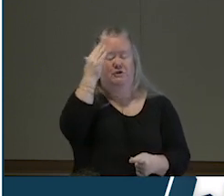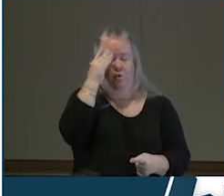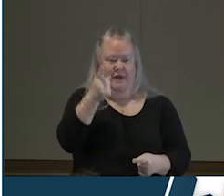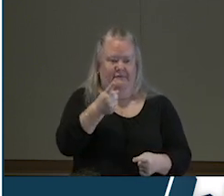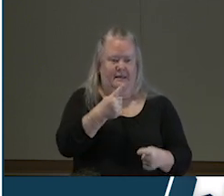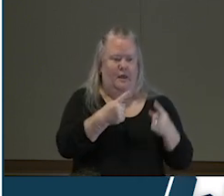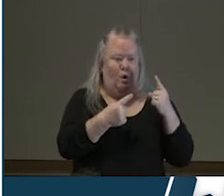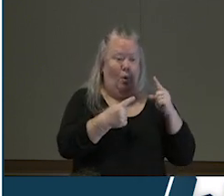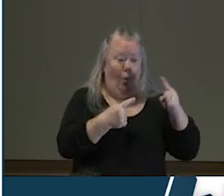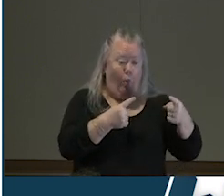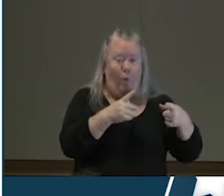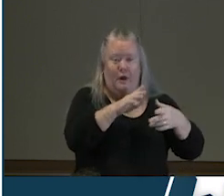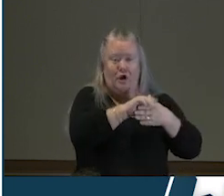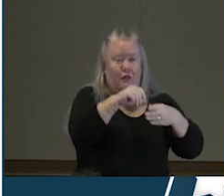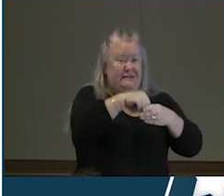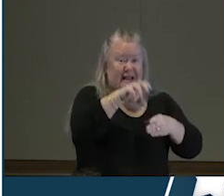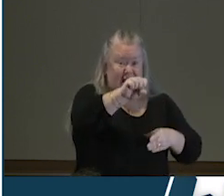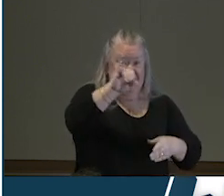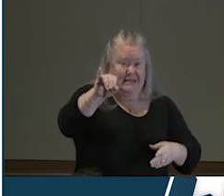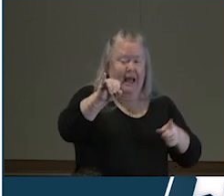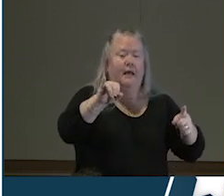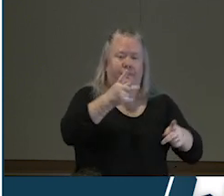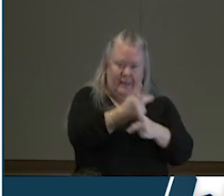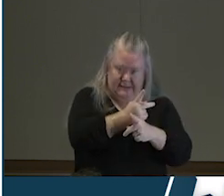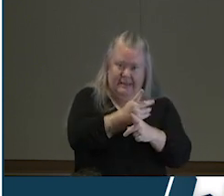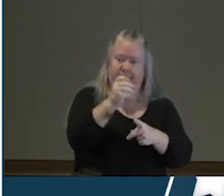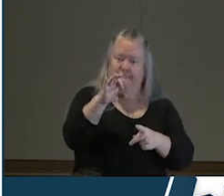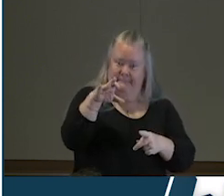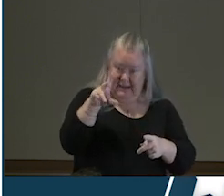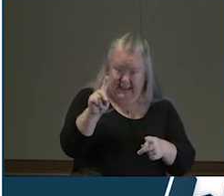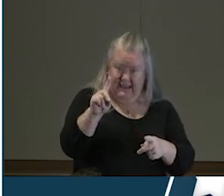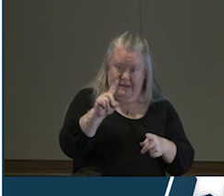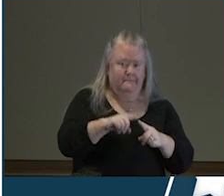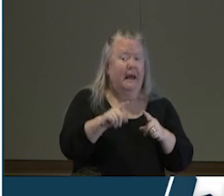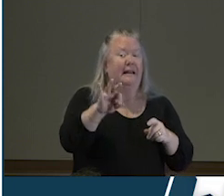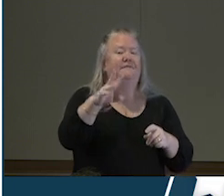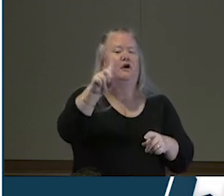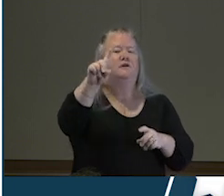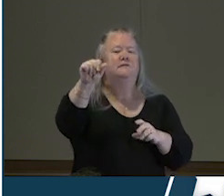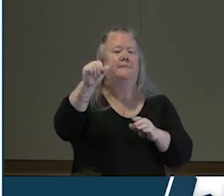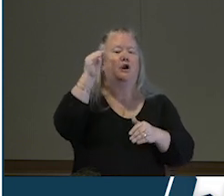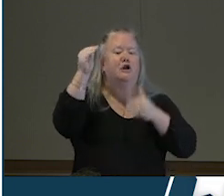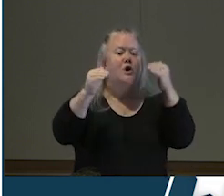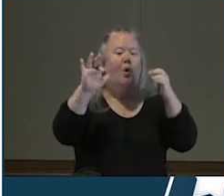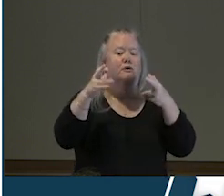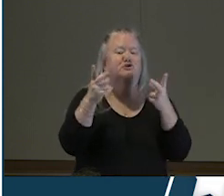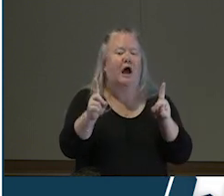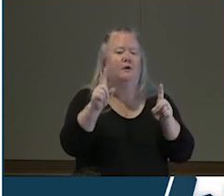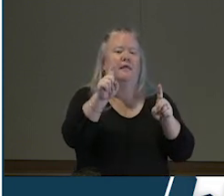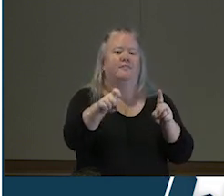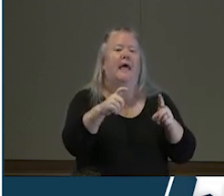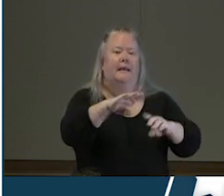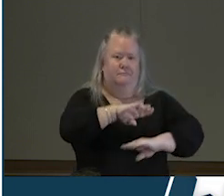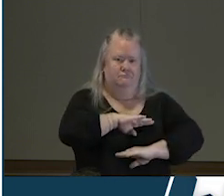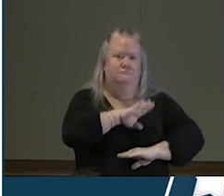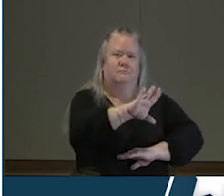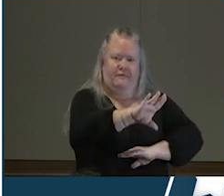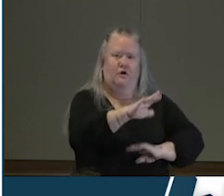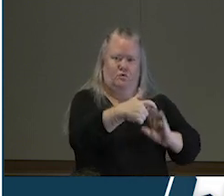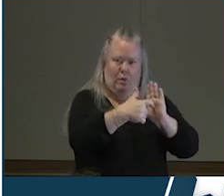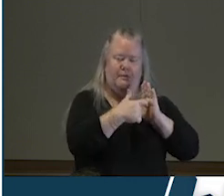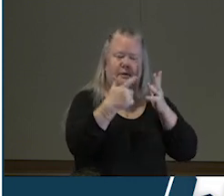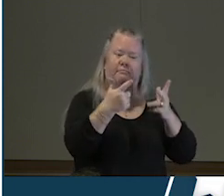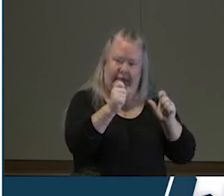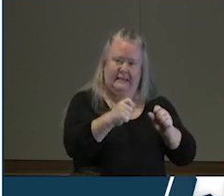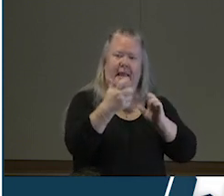as they get $1 in SSI, they keep their Medicaid. Well, if they're a disabled adult child, they meet that criteria, they